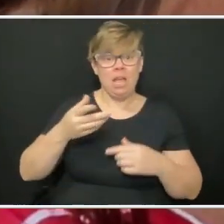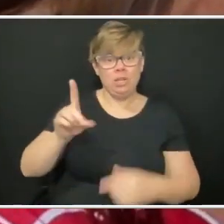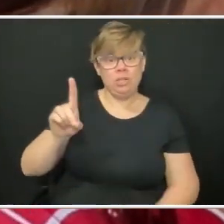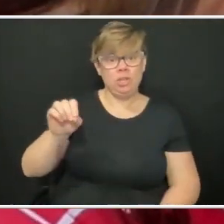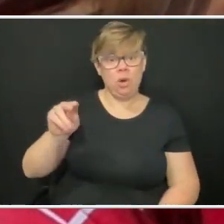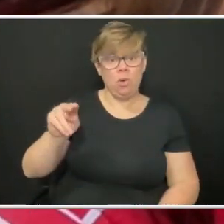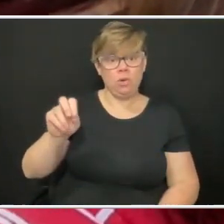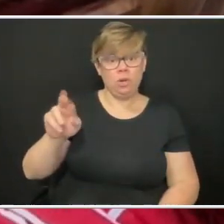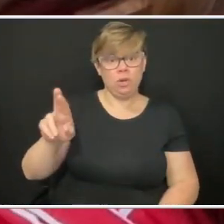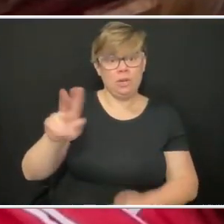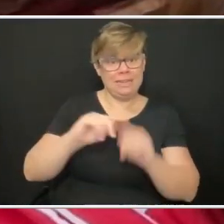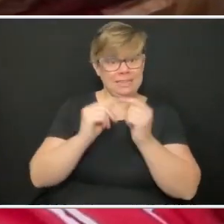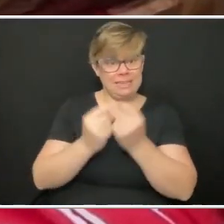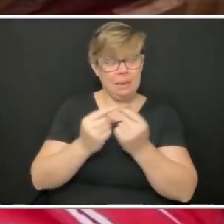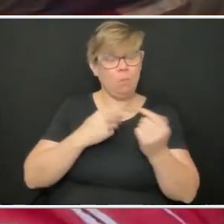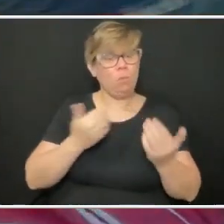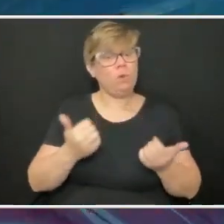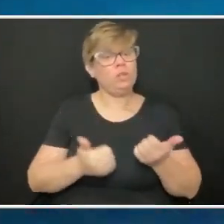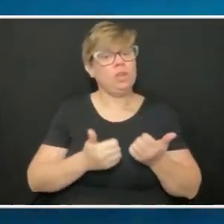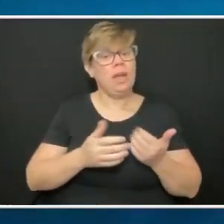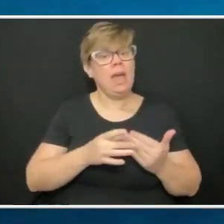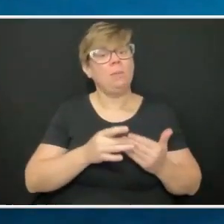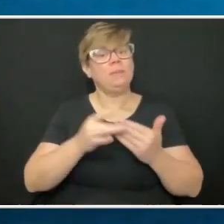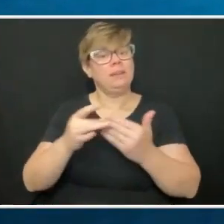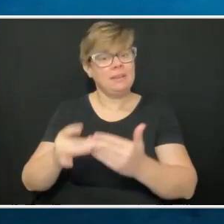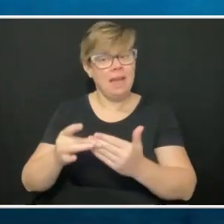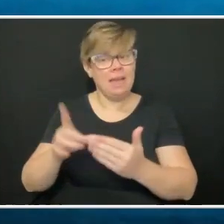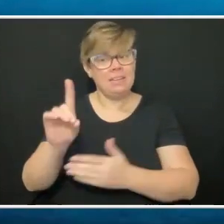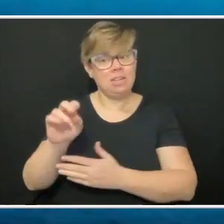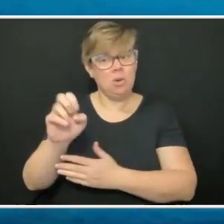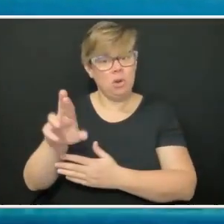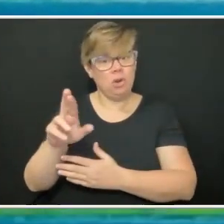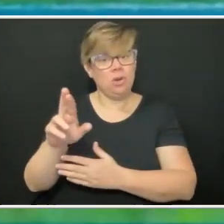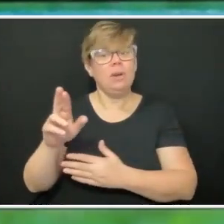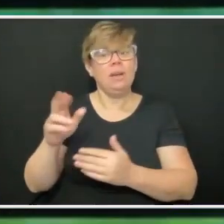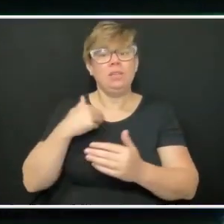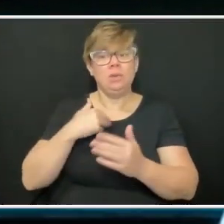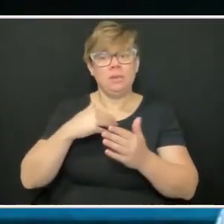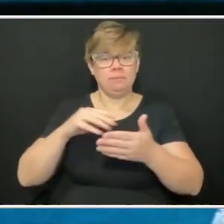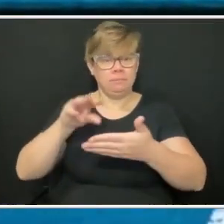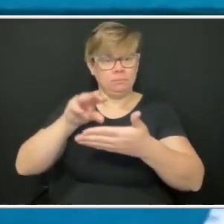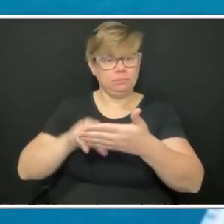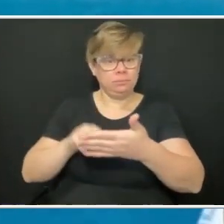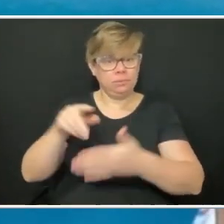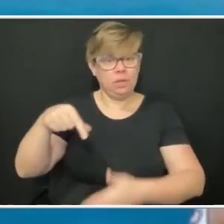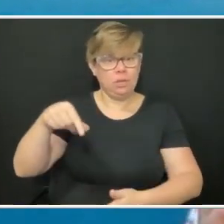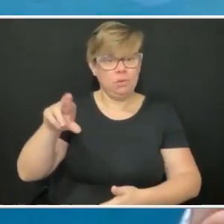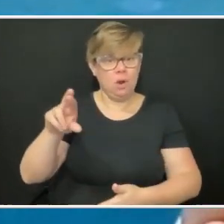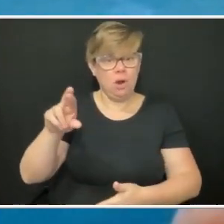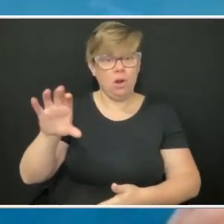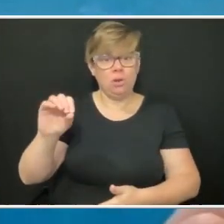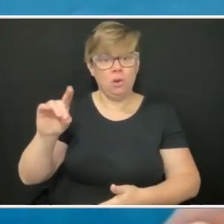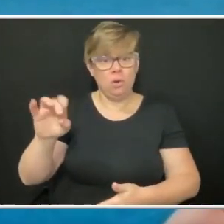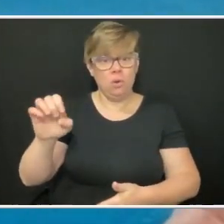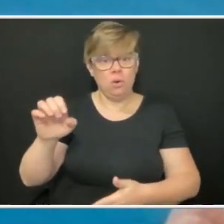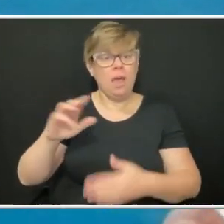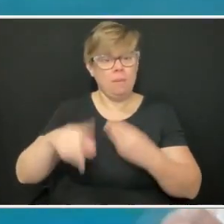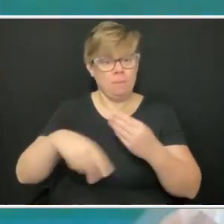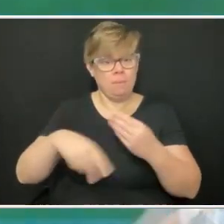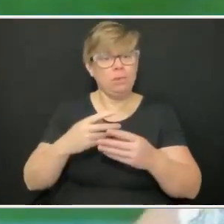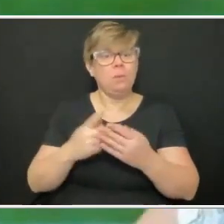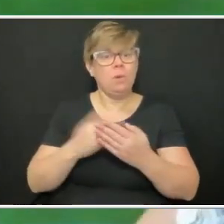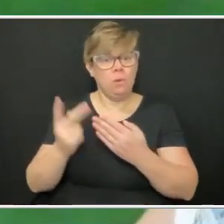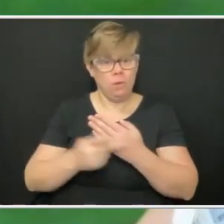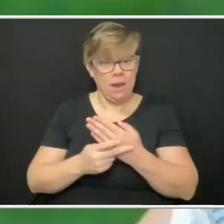donors and the recipients through the process. You can scan the QR code on your screen there for more information about the program and about what we're talking